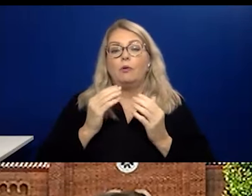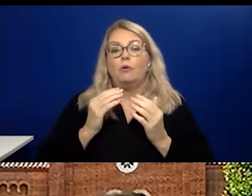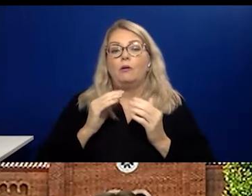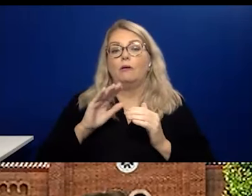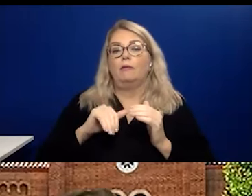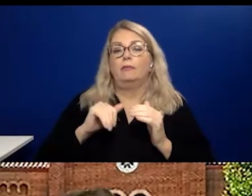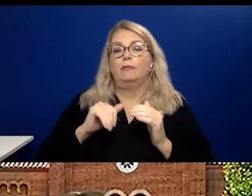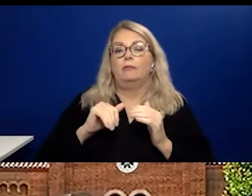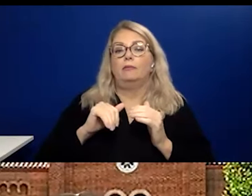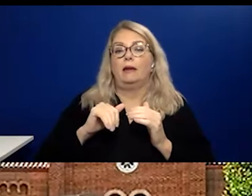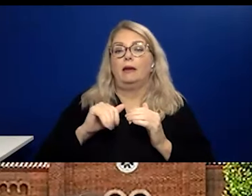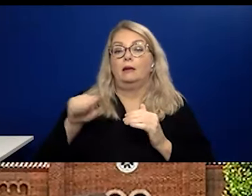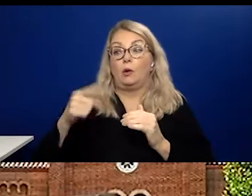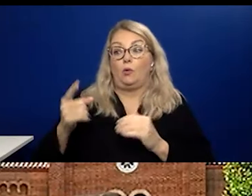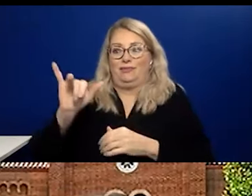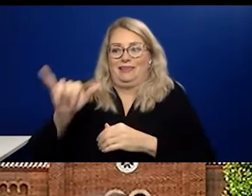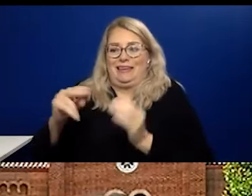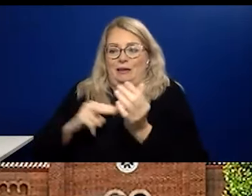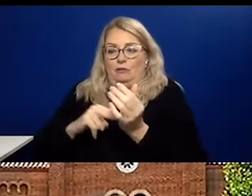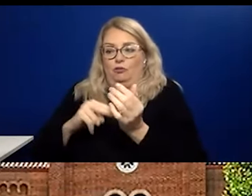no longer available, or anyway,